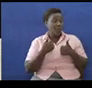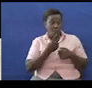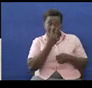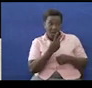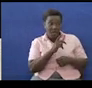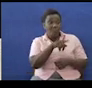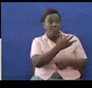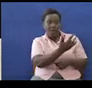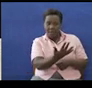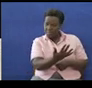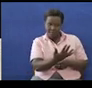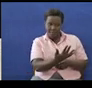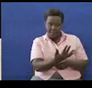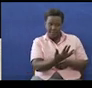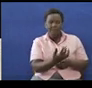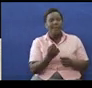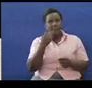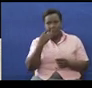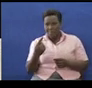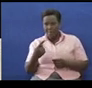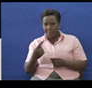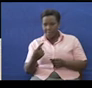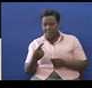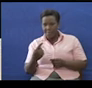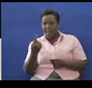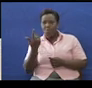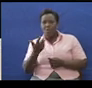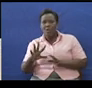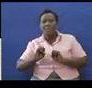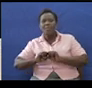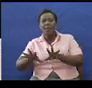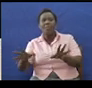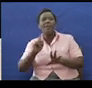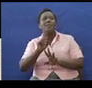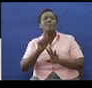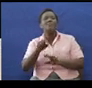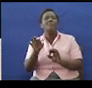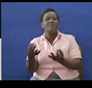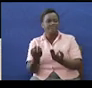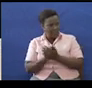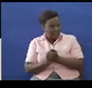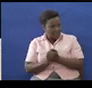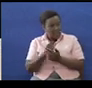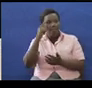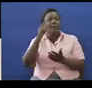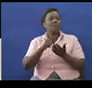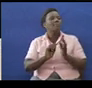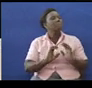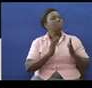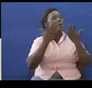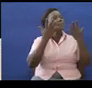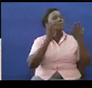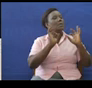water. So if you are, it doesn't matter how many you are in the house, but if there is a good supply of water,